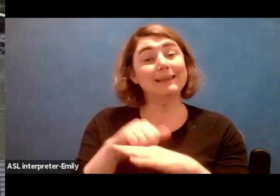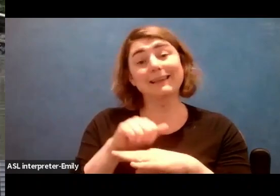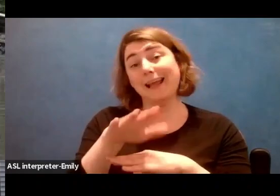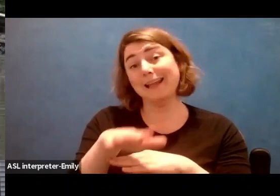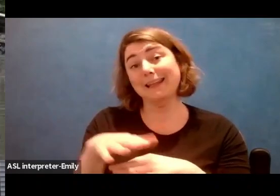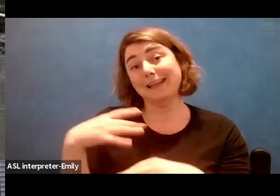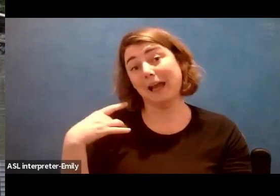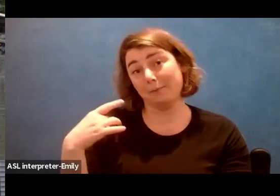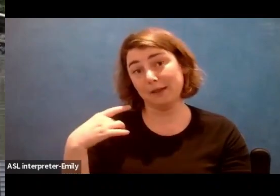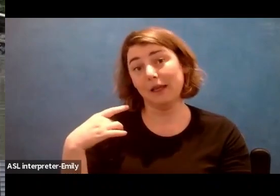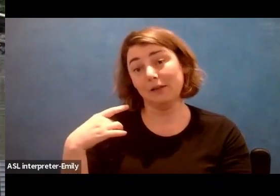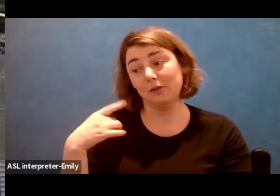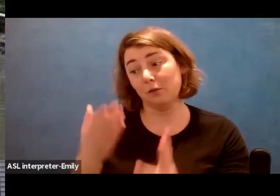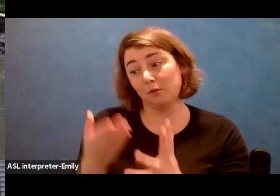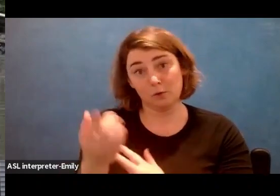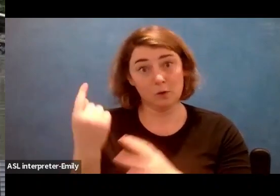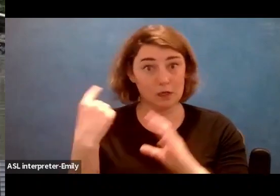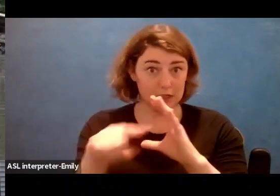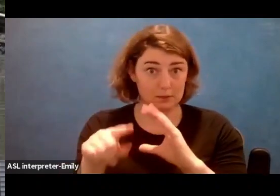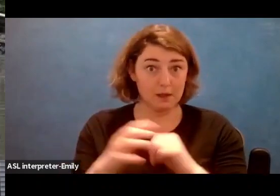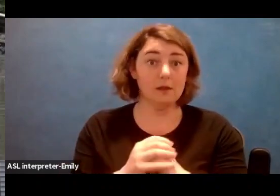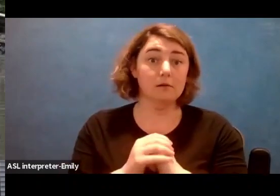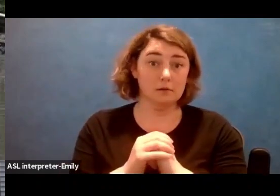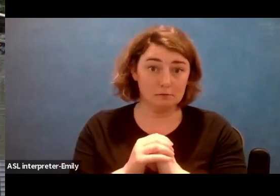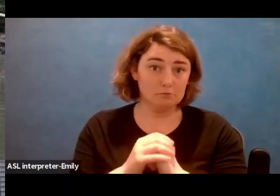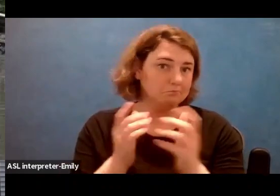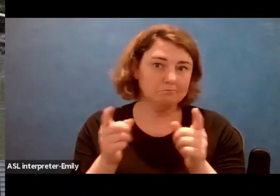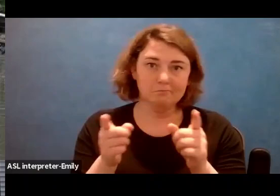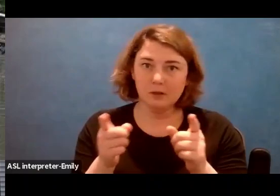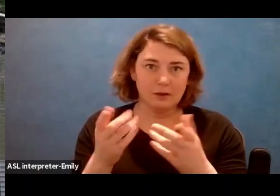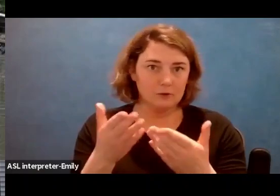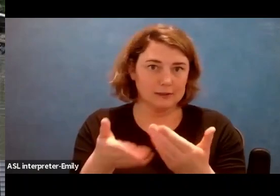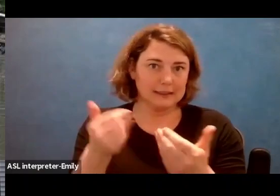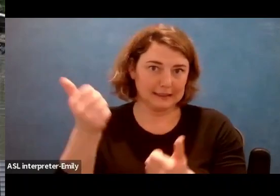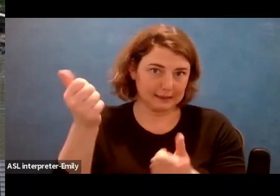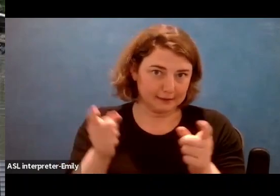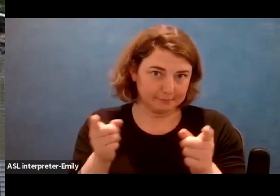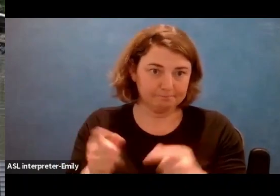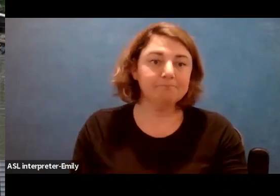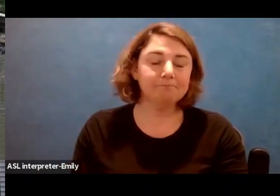an application by email, whichever is easiest.